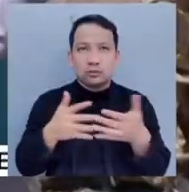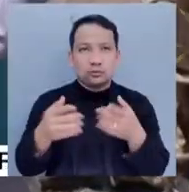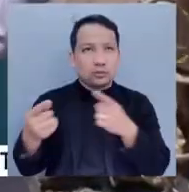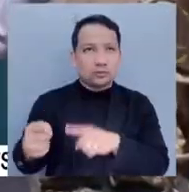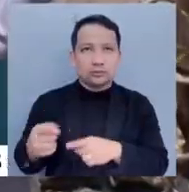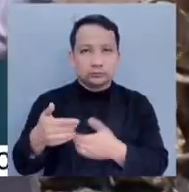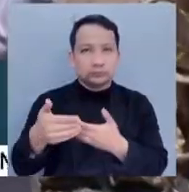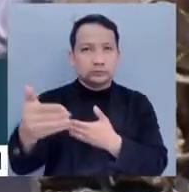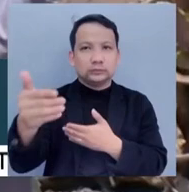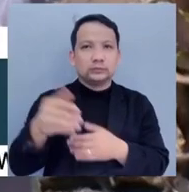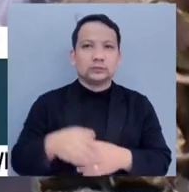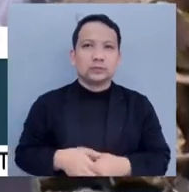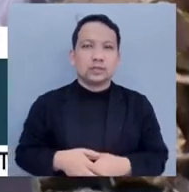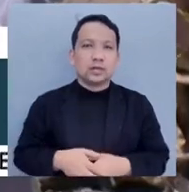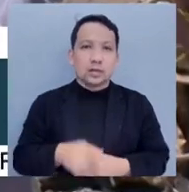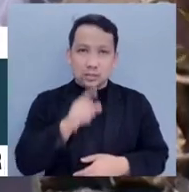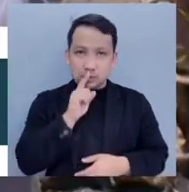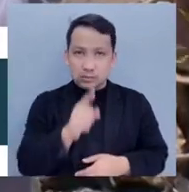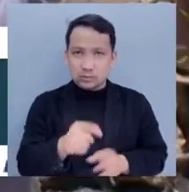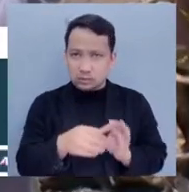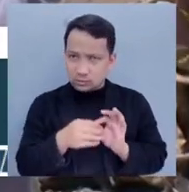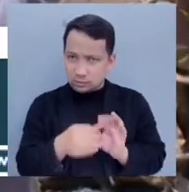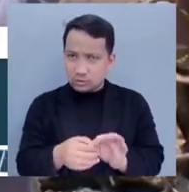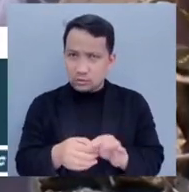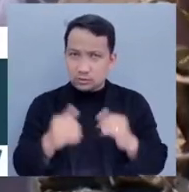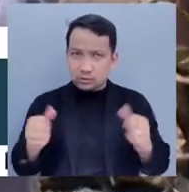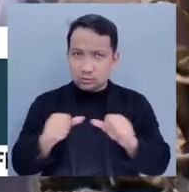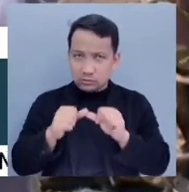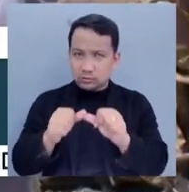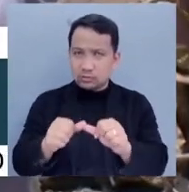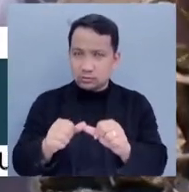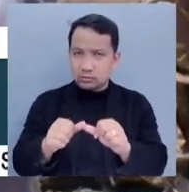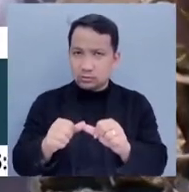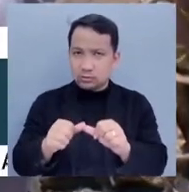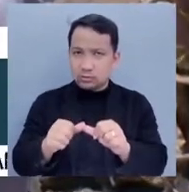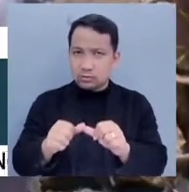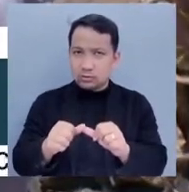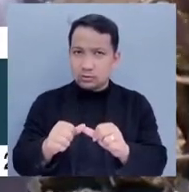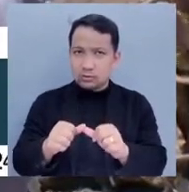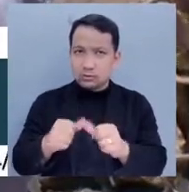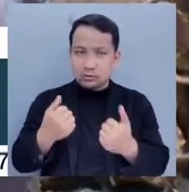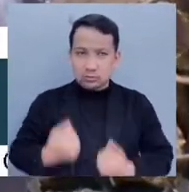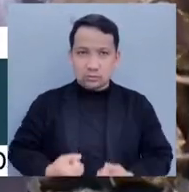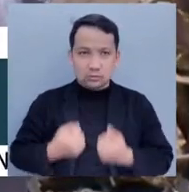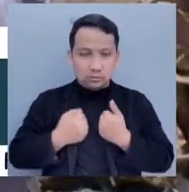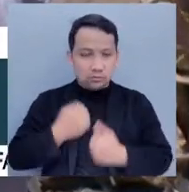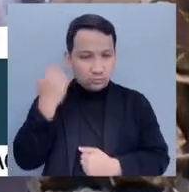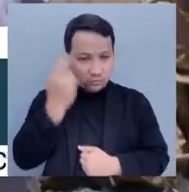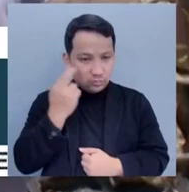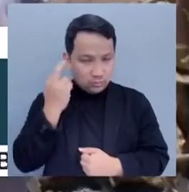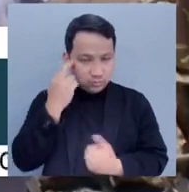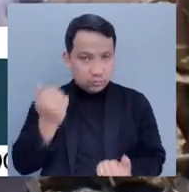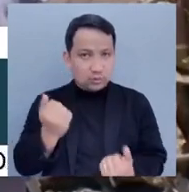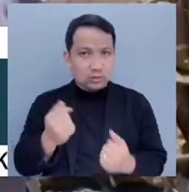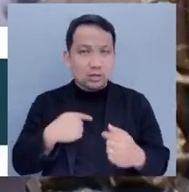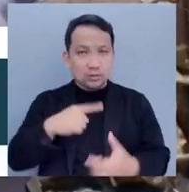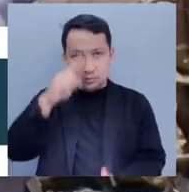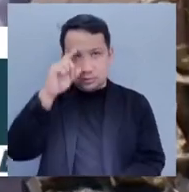Today is burned, but it's still standing. The trees survived for a reason. I believe